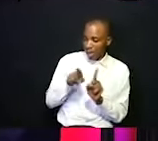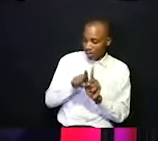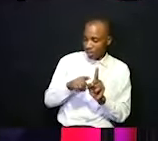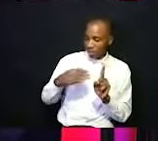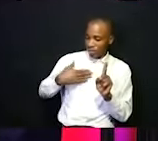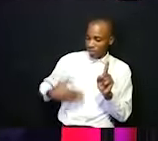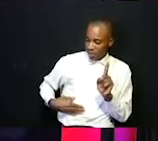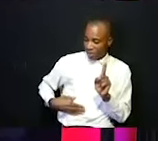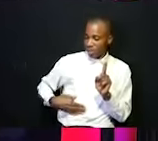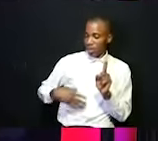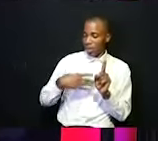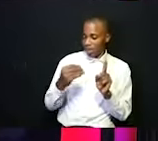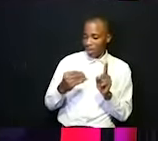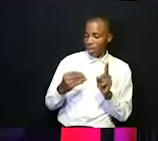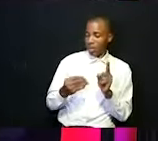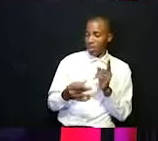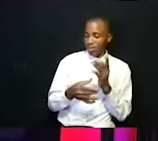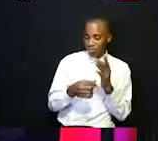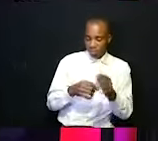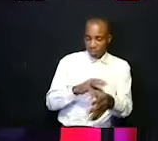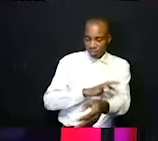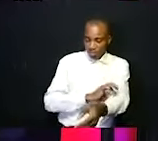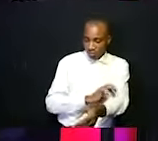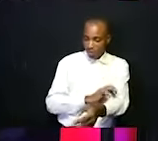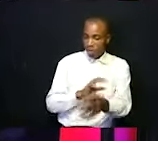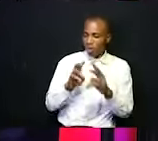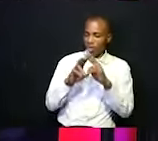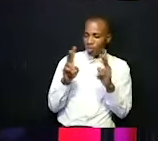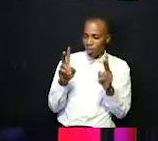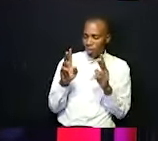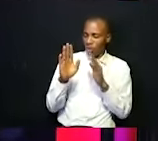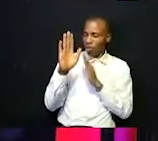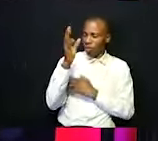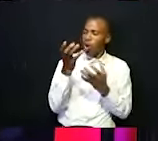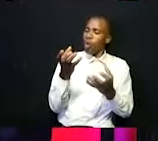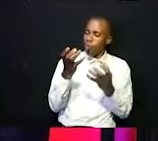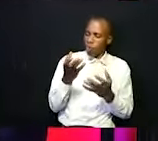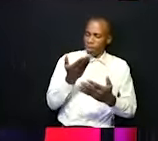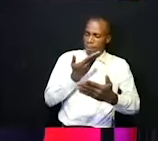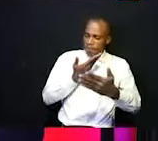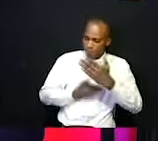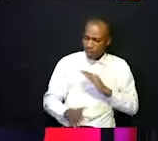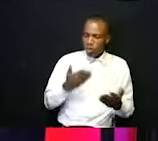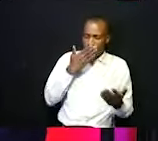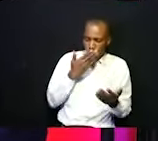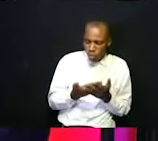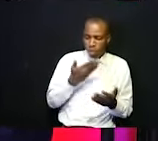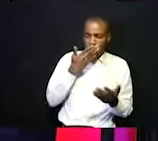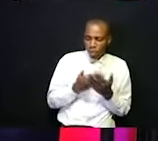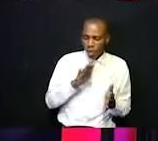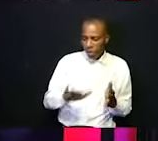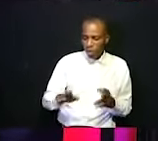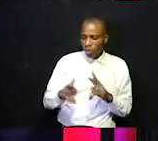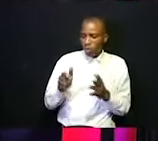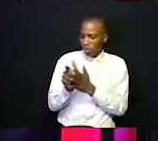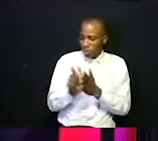you were seeking godly offspring. So guard yourself in your spirit and do not break faith with